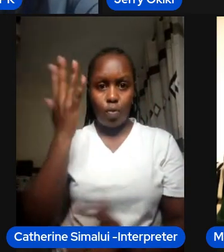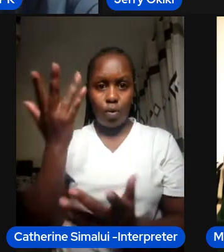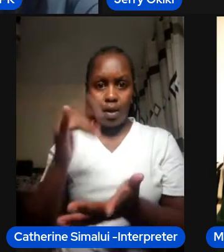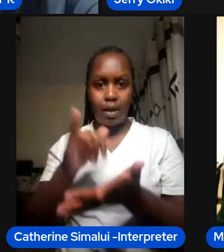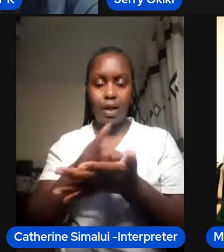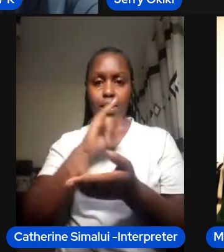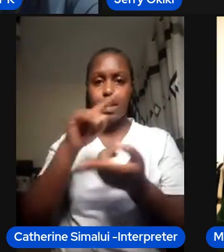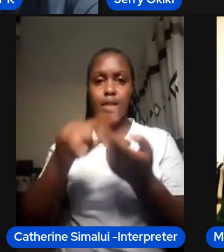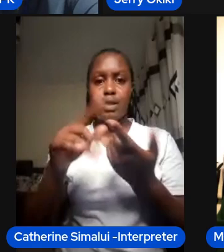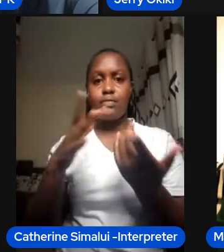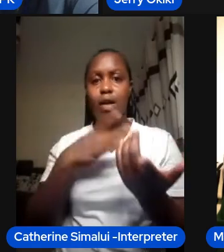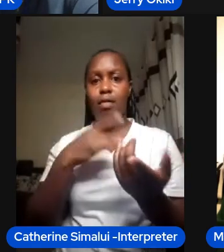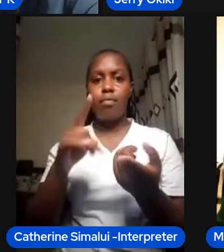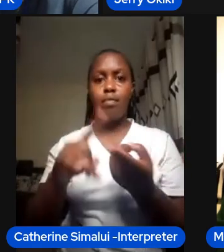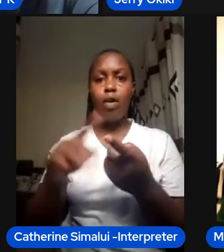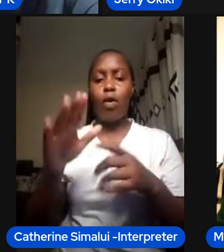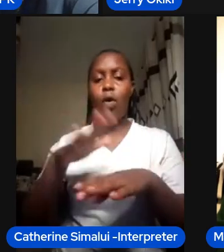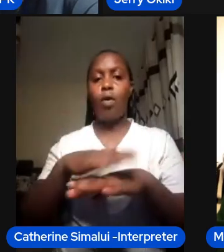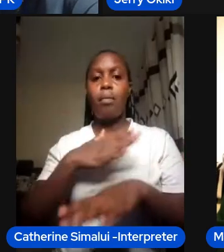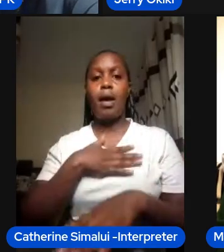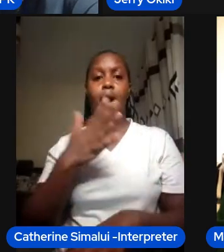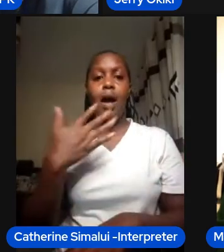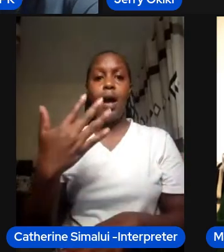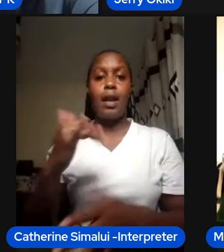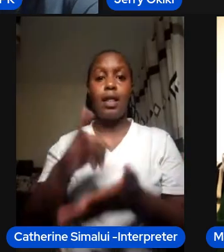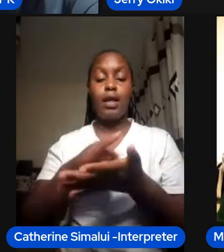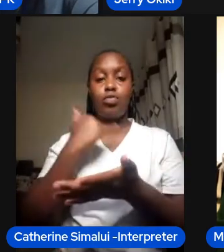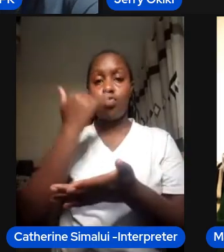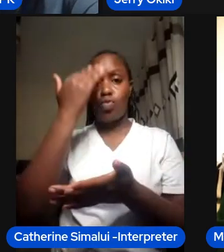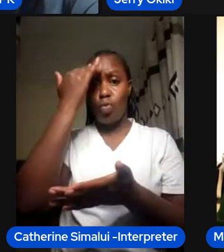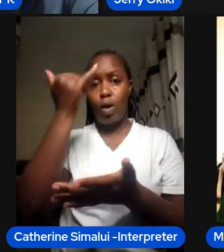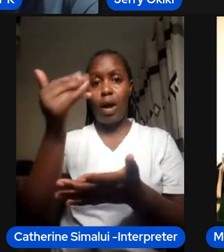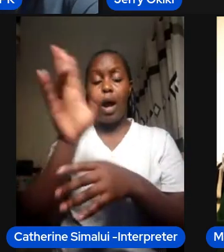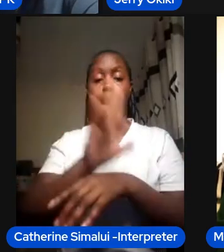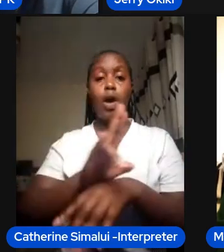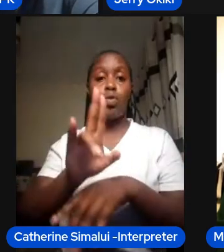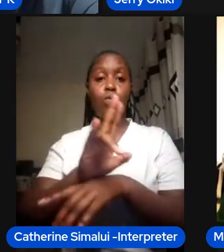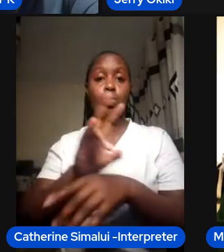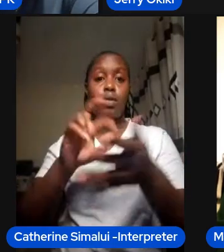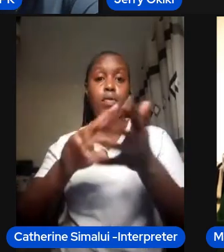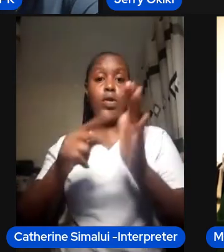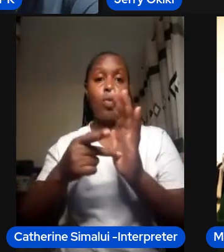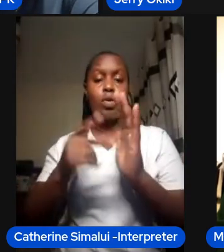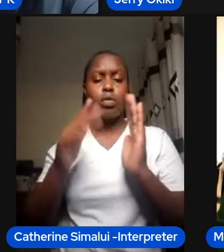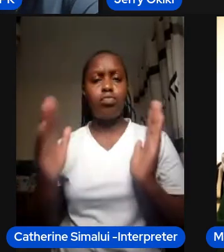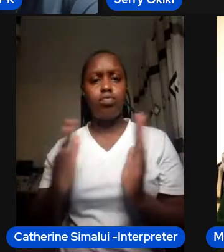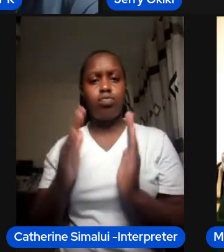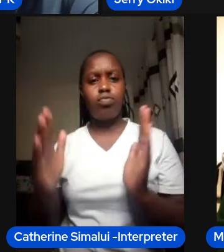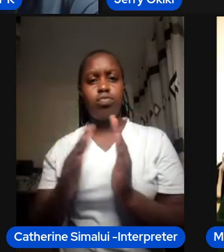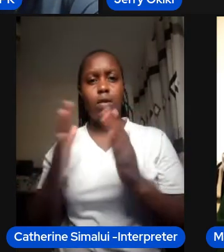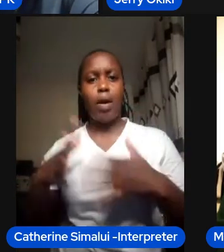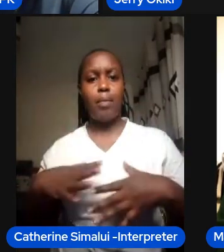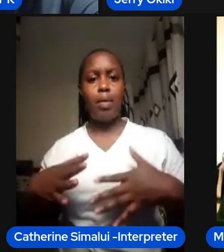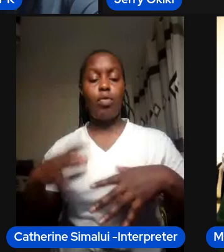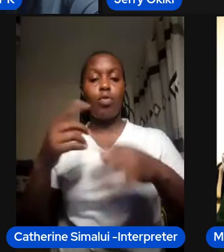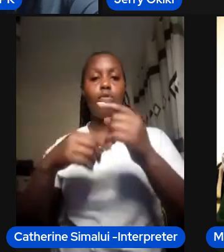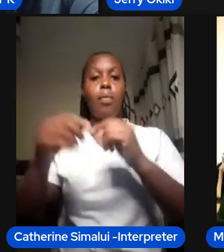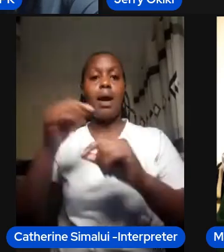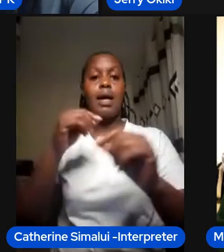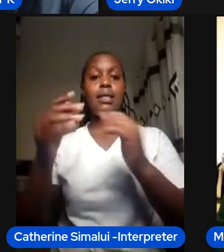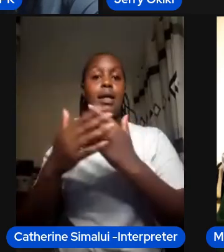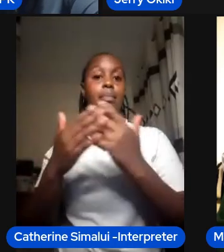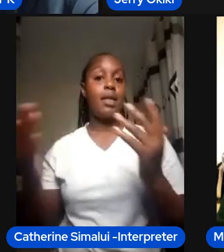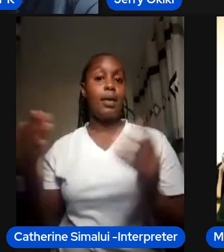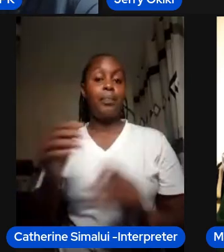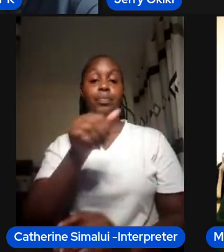so that's why I use it. You're getting. So I'm inspiring people to buy Downy or whatever. Another thing is